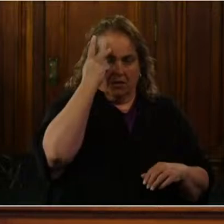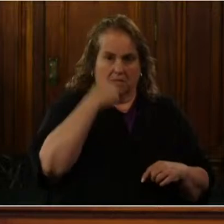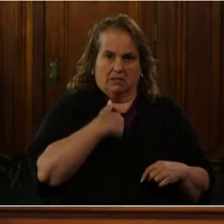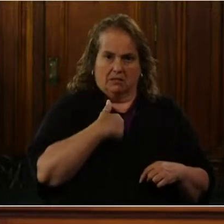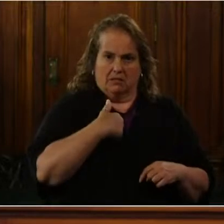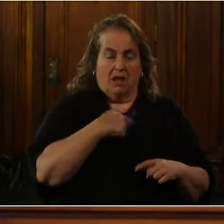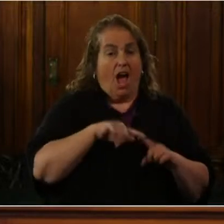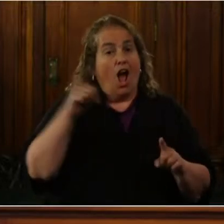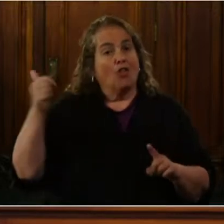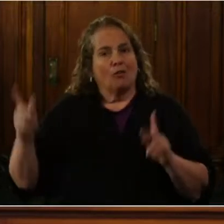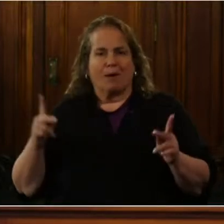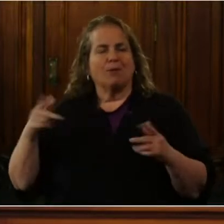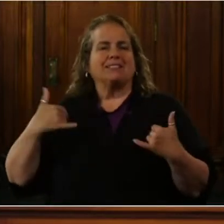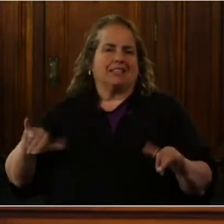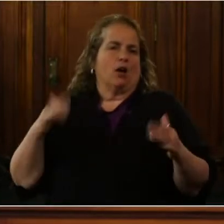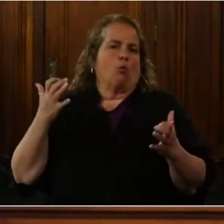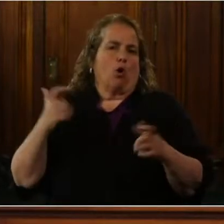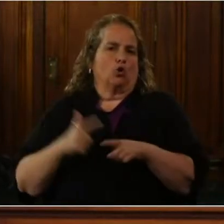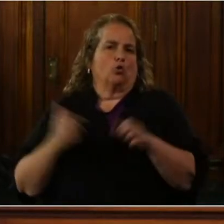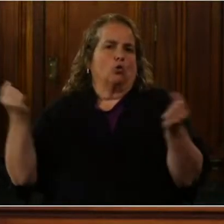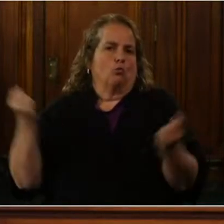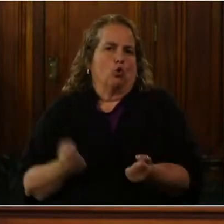with it. And